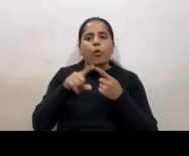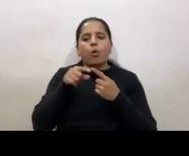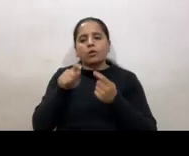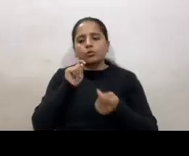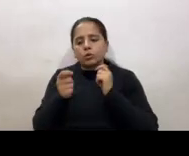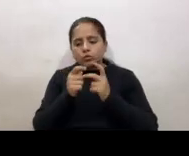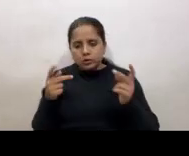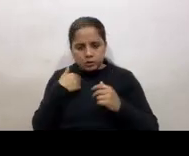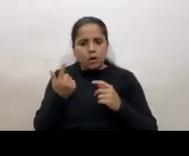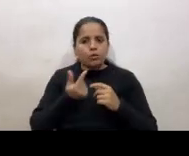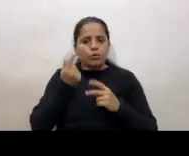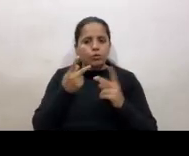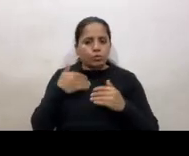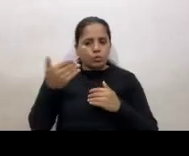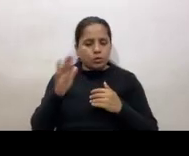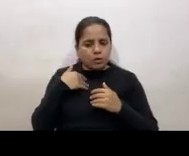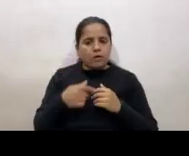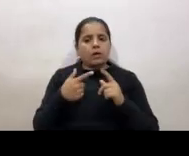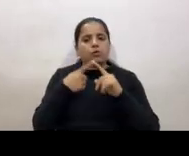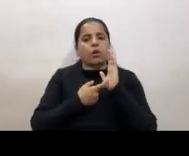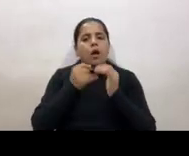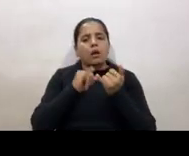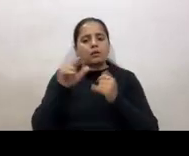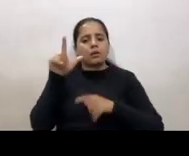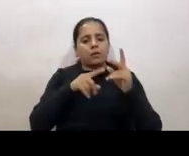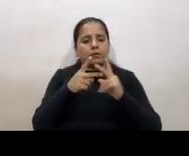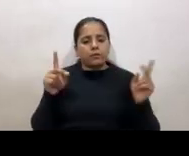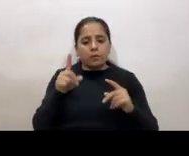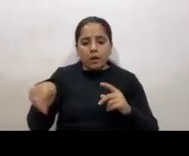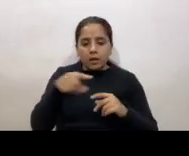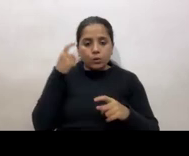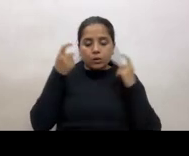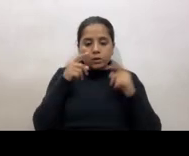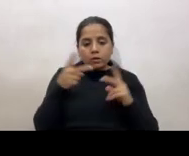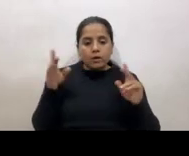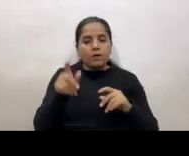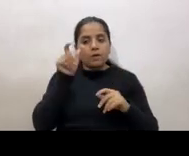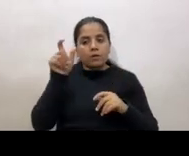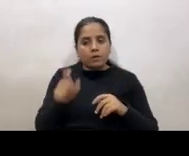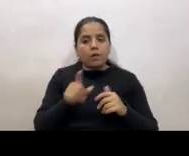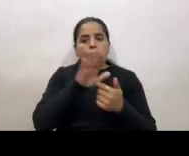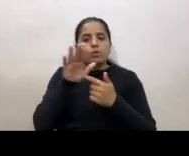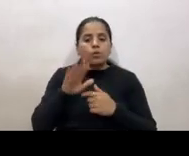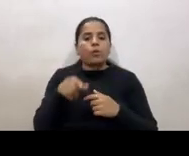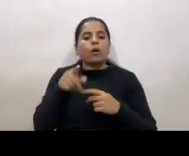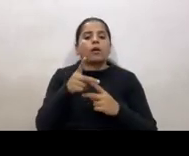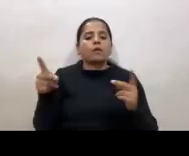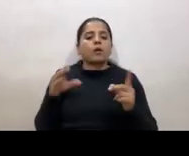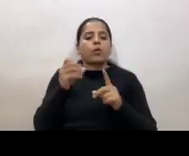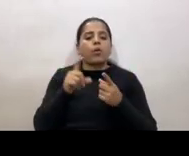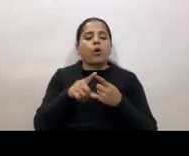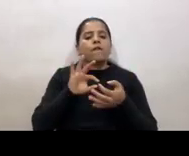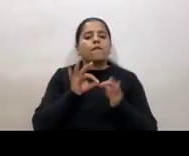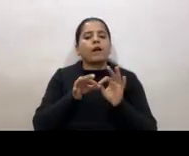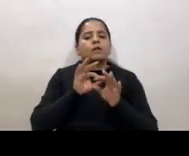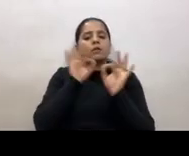are used as an alternative to translanguaging at times. But when we think of these terms, that indicates that codes are already fixed.